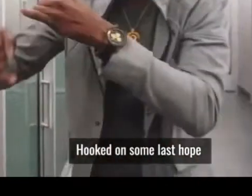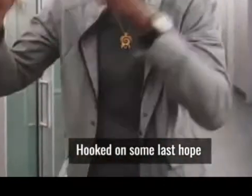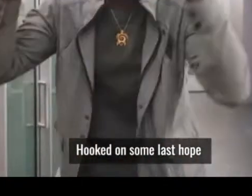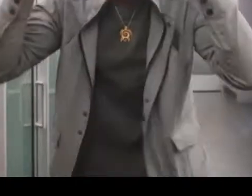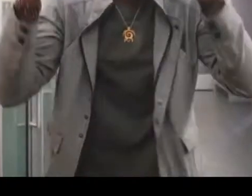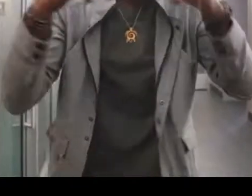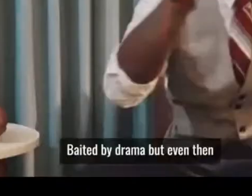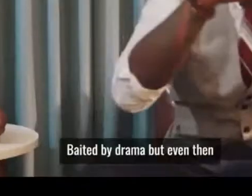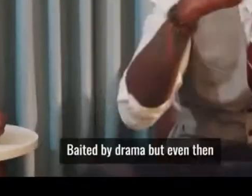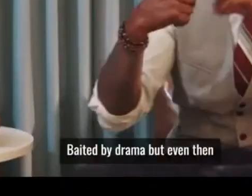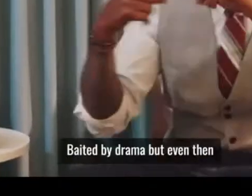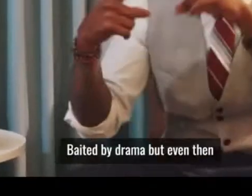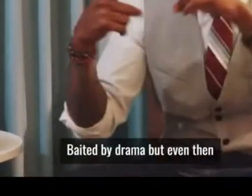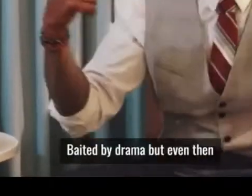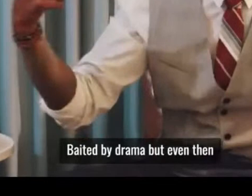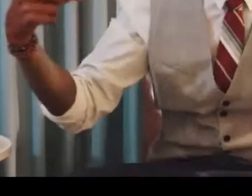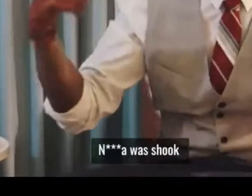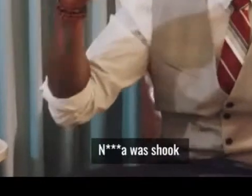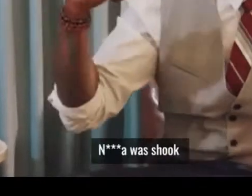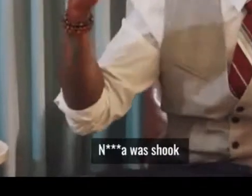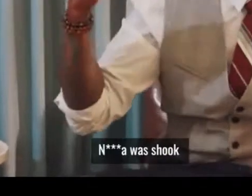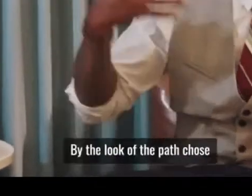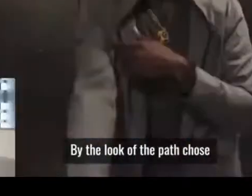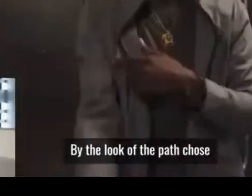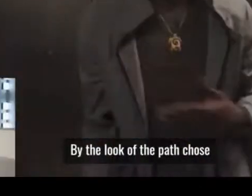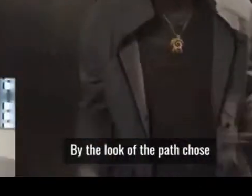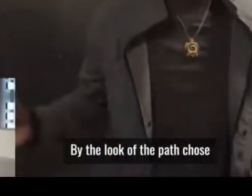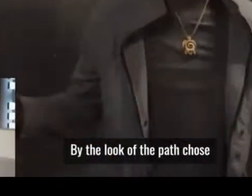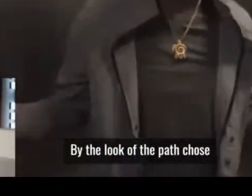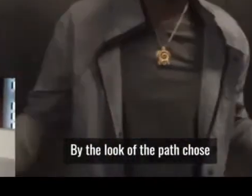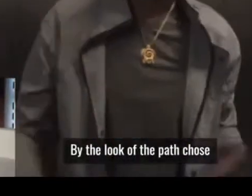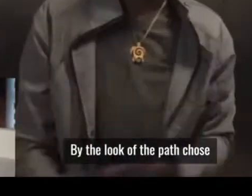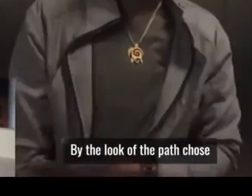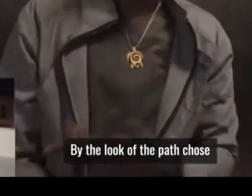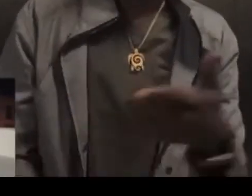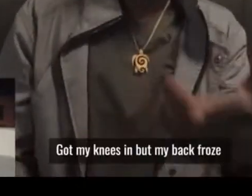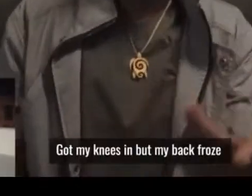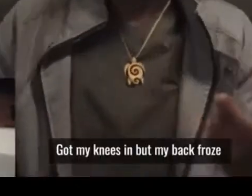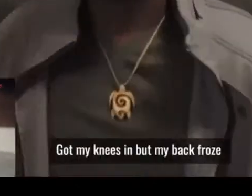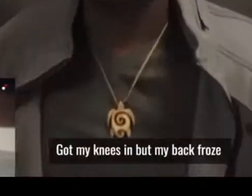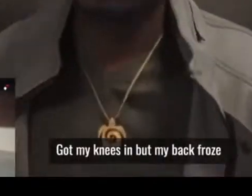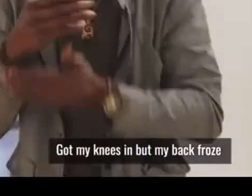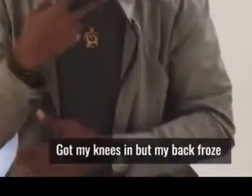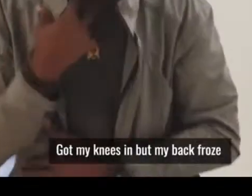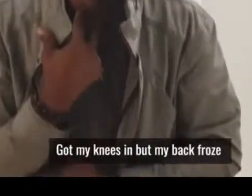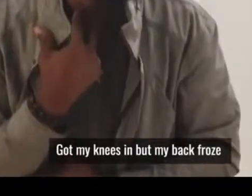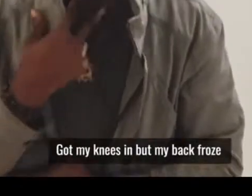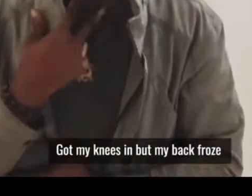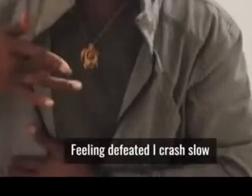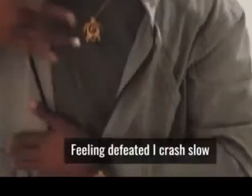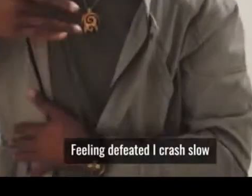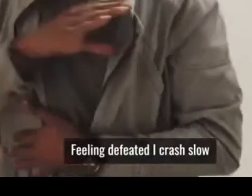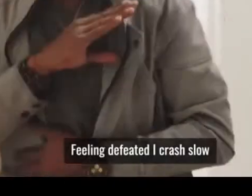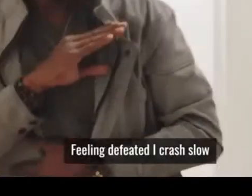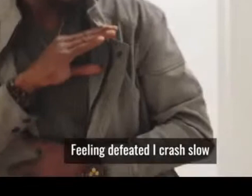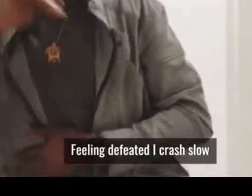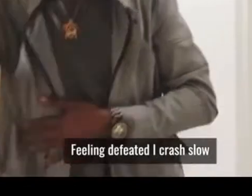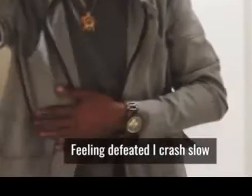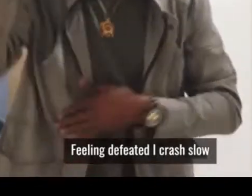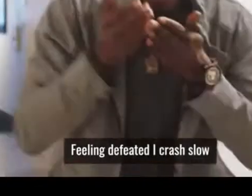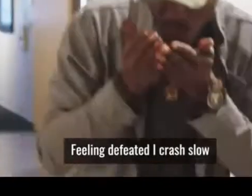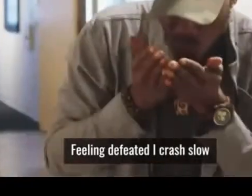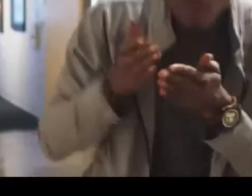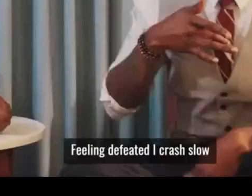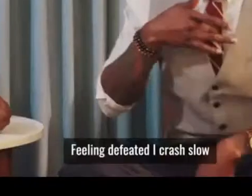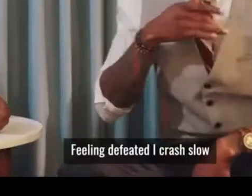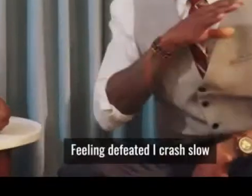some last hope. Baited by drama, but even then nigga was shook by the look of the path chose. Got my knees in but my back froze. Feeling defeated, I